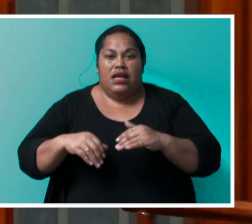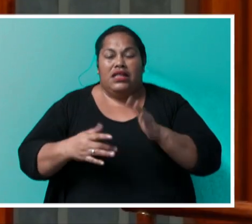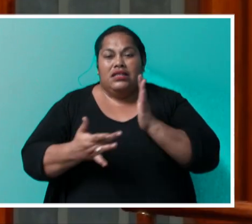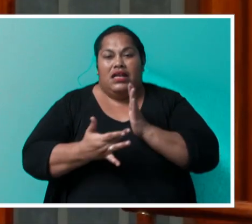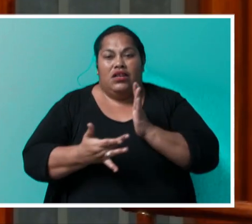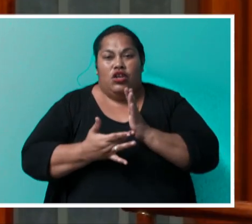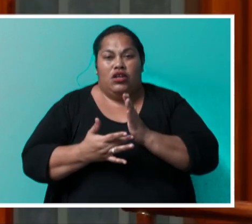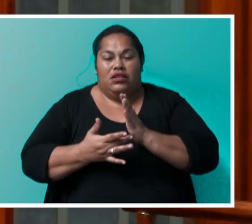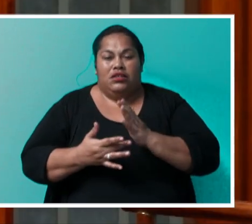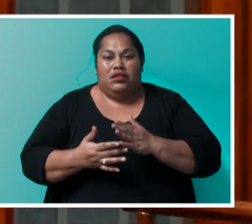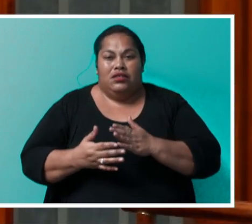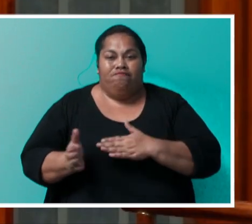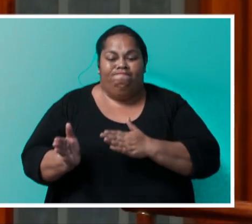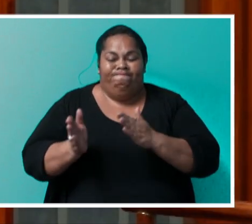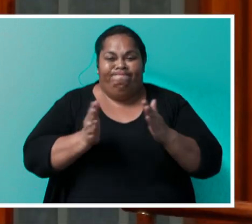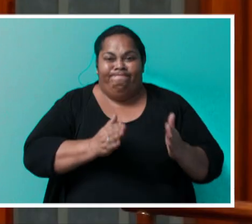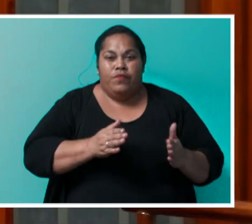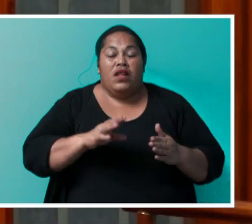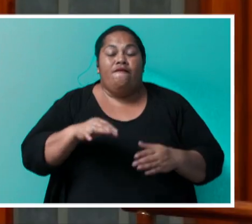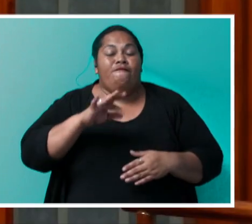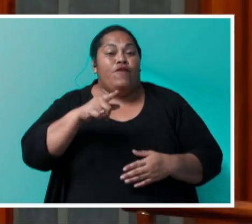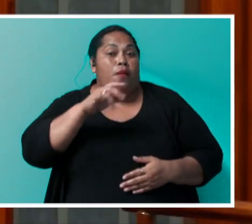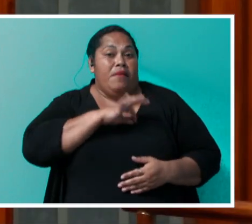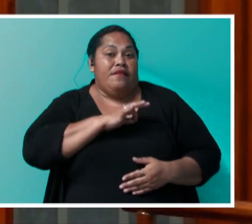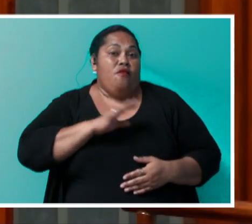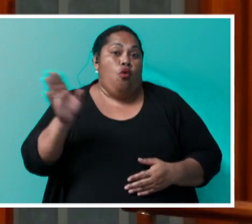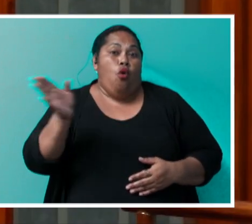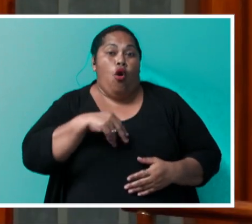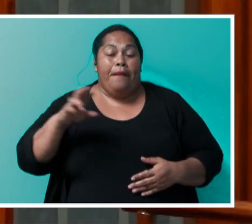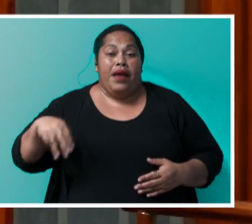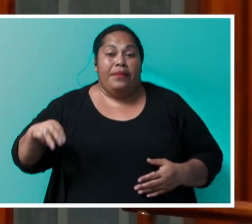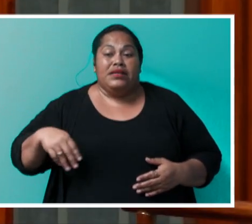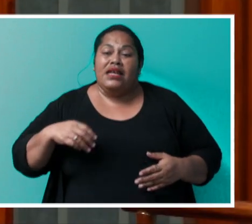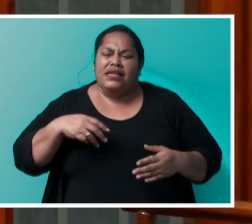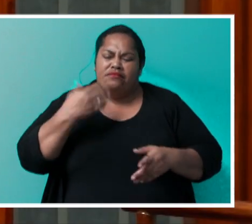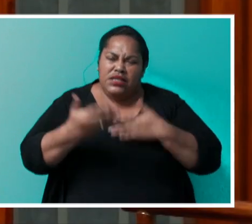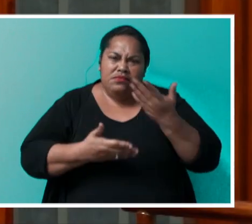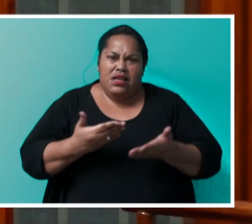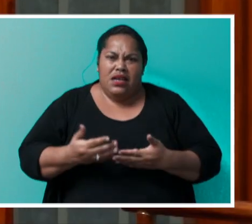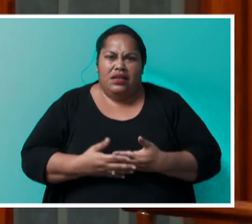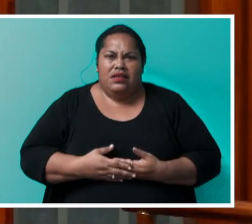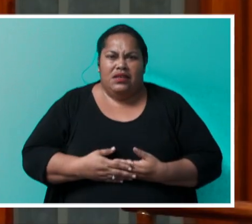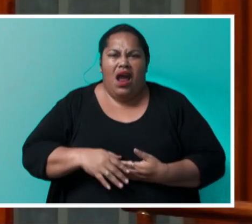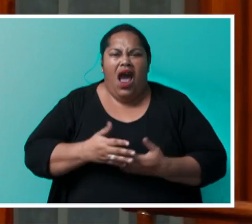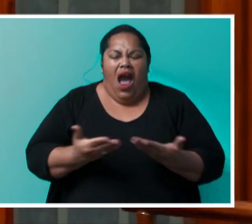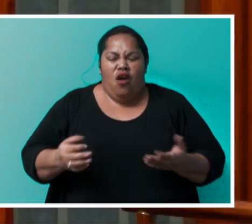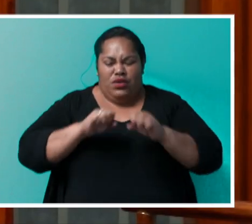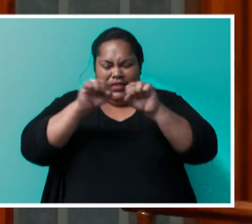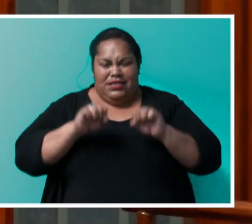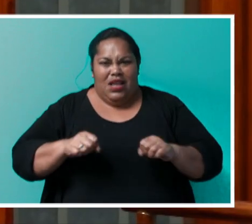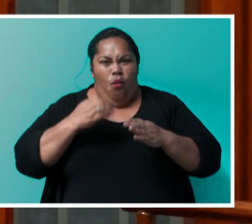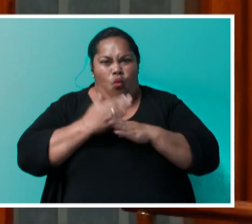shift. For the benefit of all members, let me explain how this innovative system works,